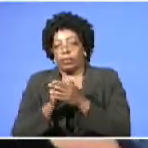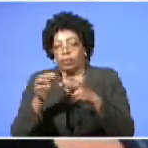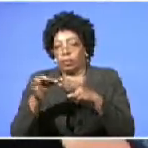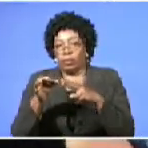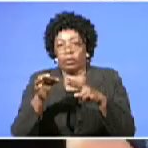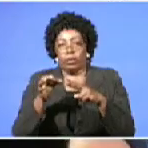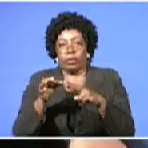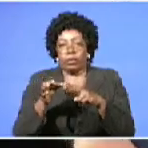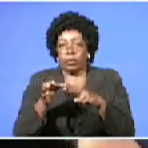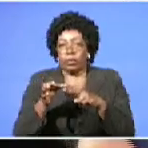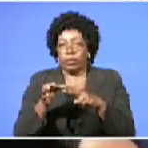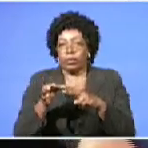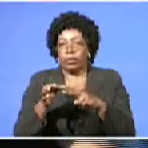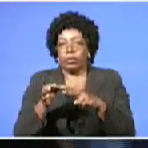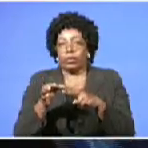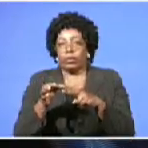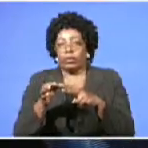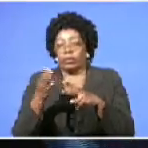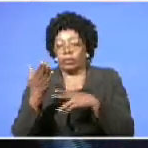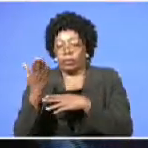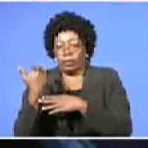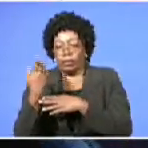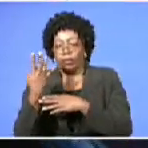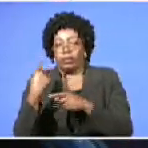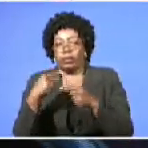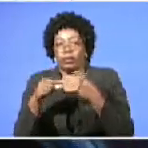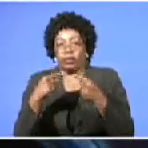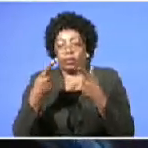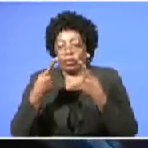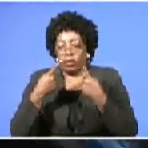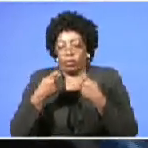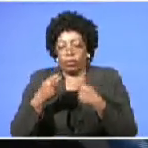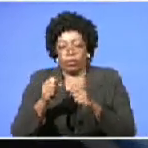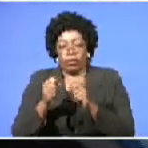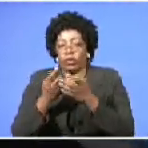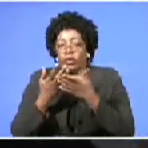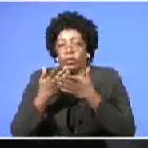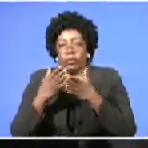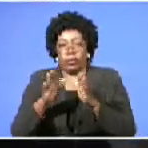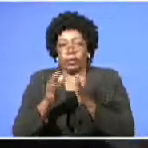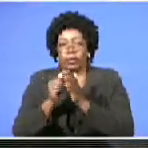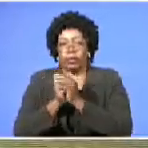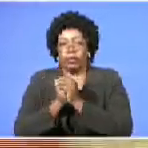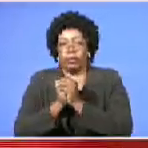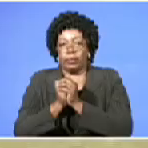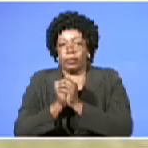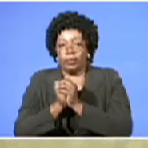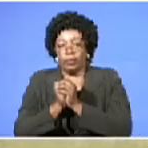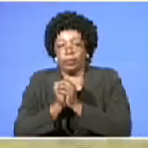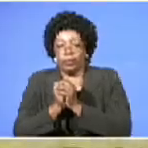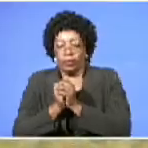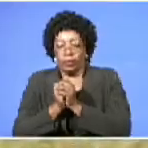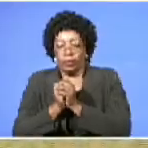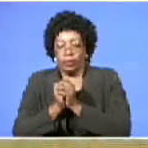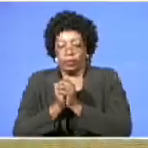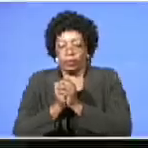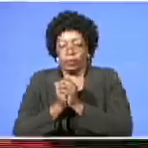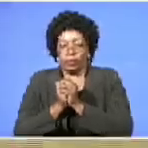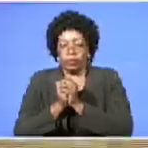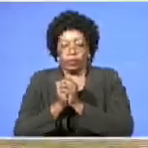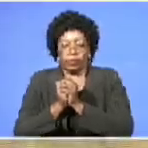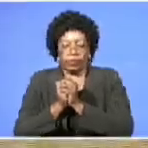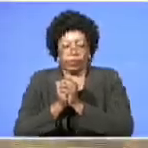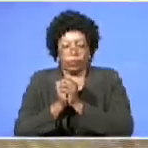from the last 4 games, trying to finish and putting the ball behind the net. And that's our